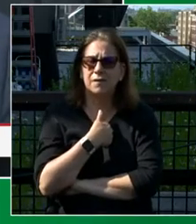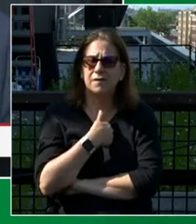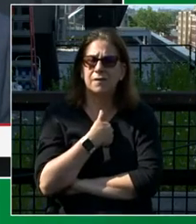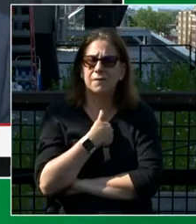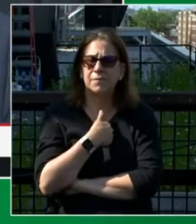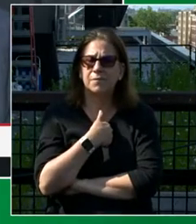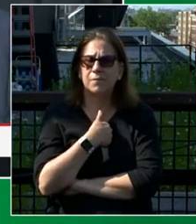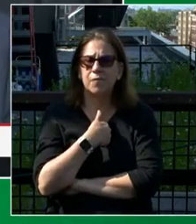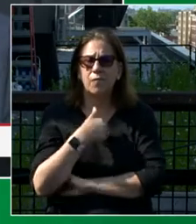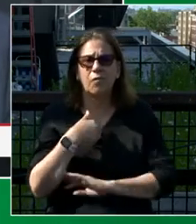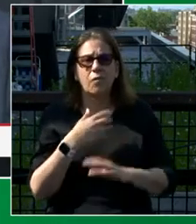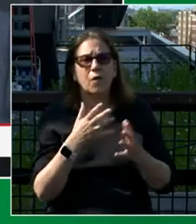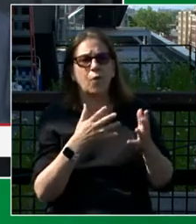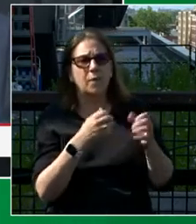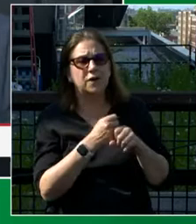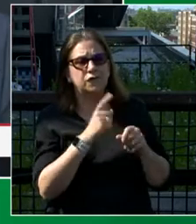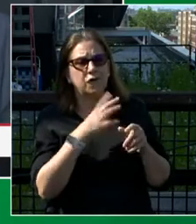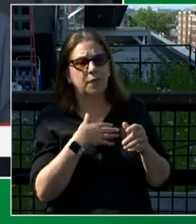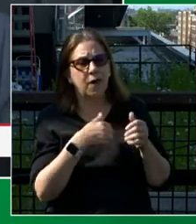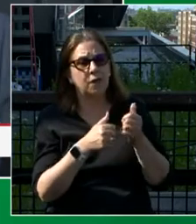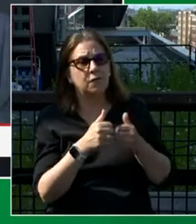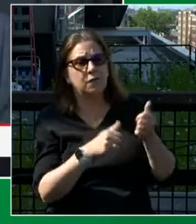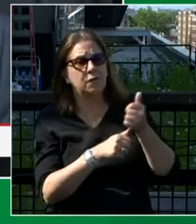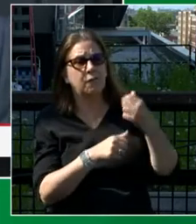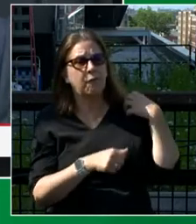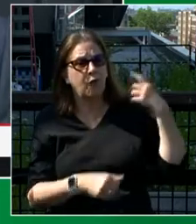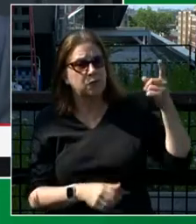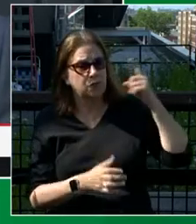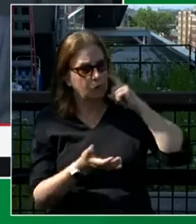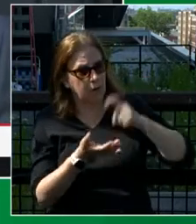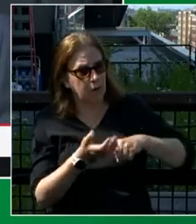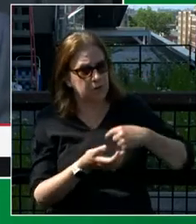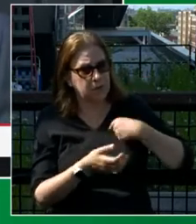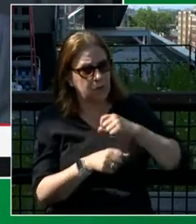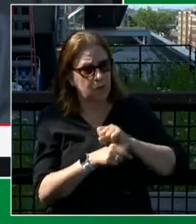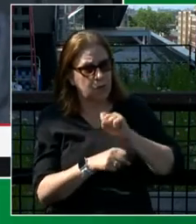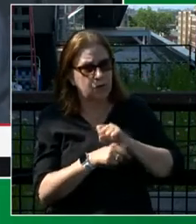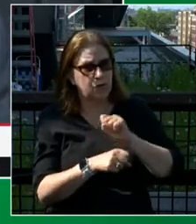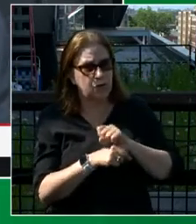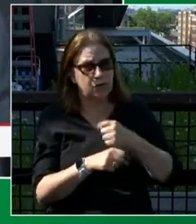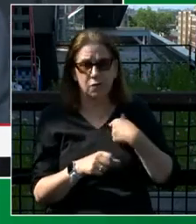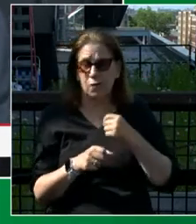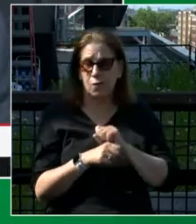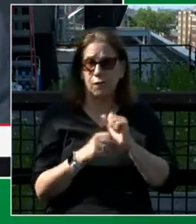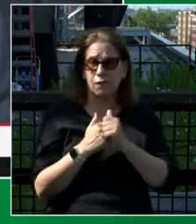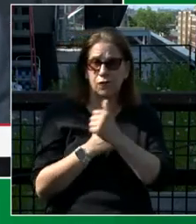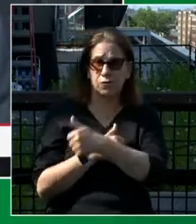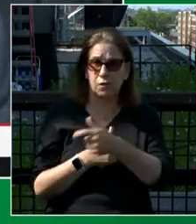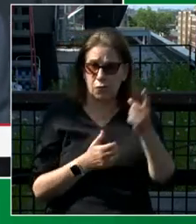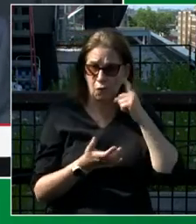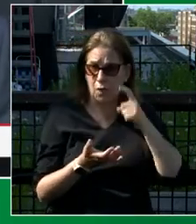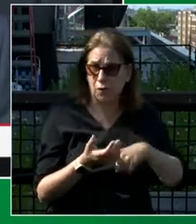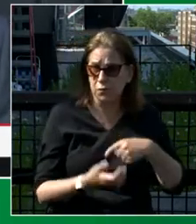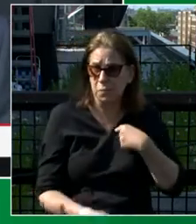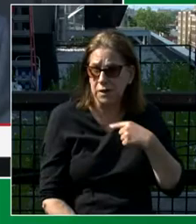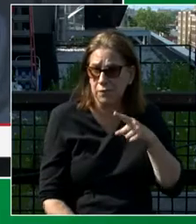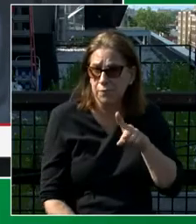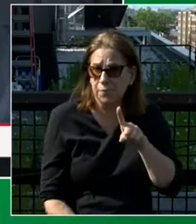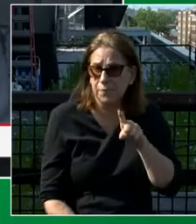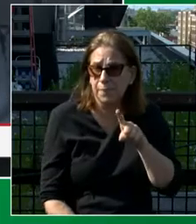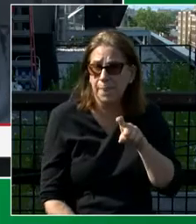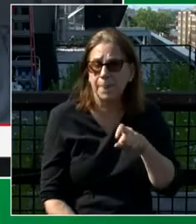avail myself of these promotions and a path into the future? And so we are engaging with our staff on how to best do